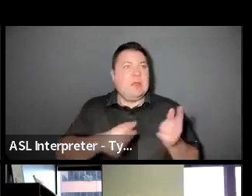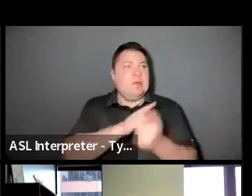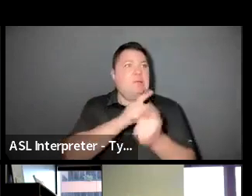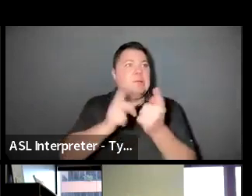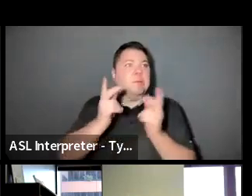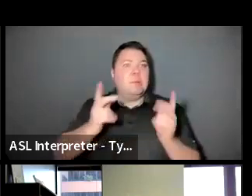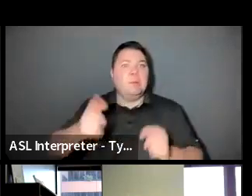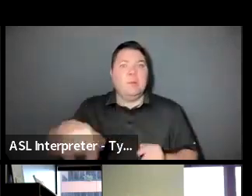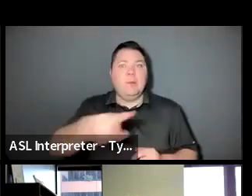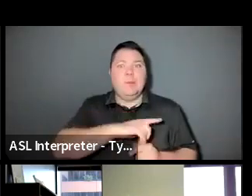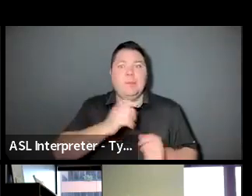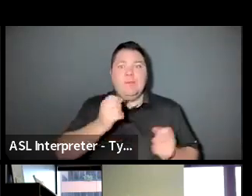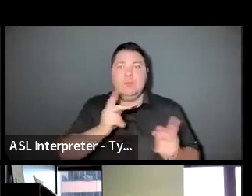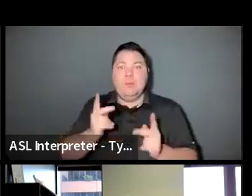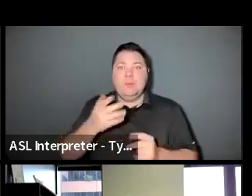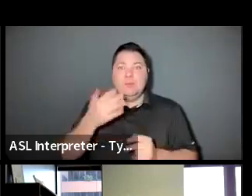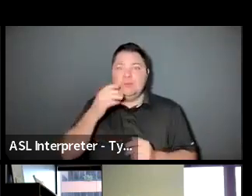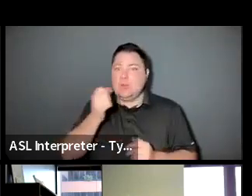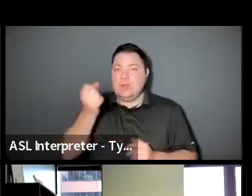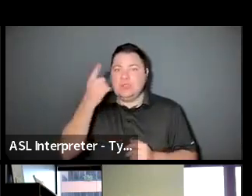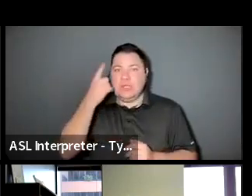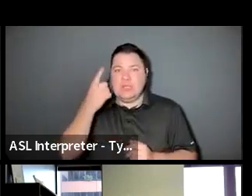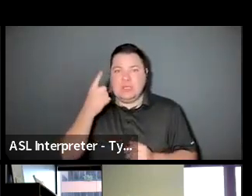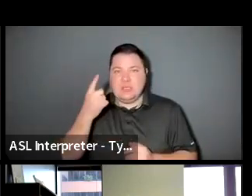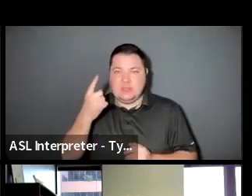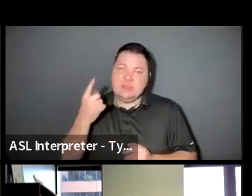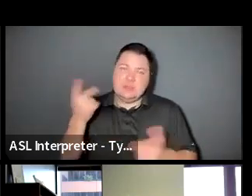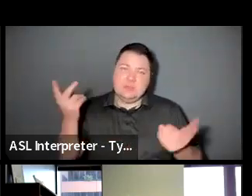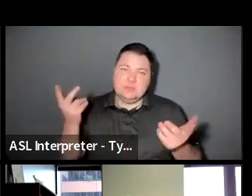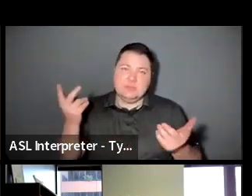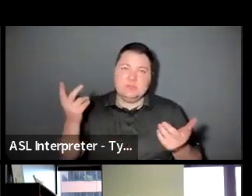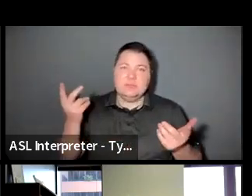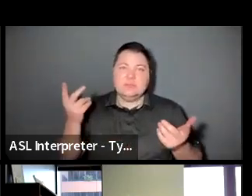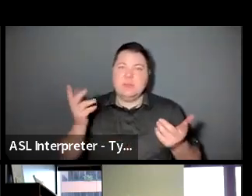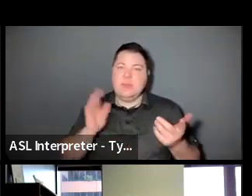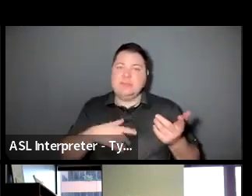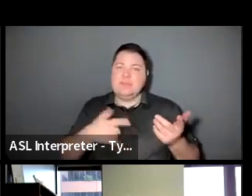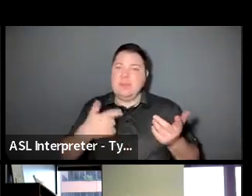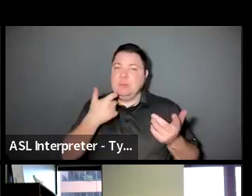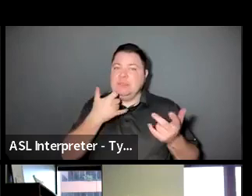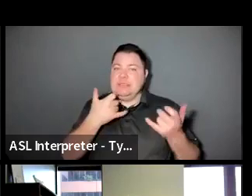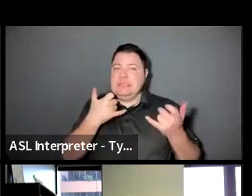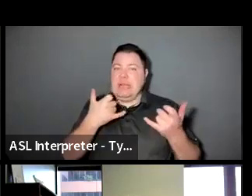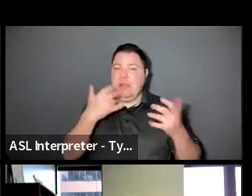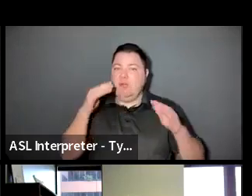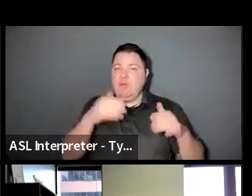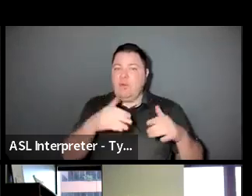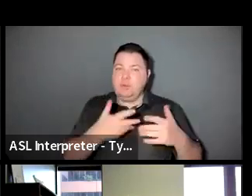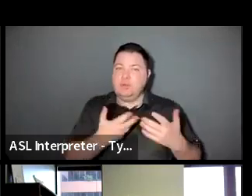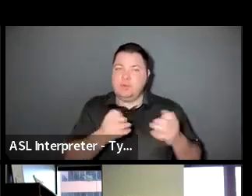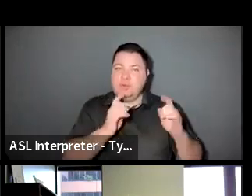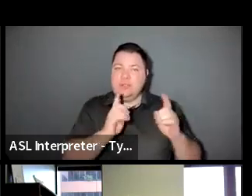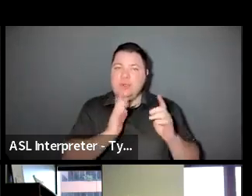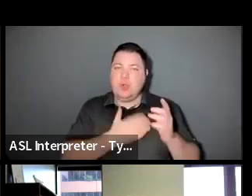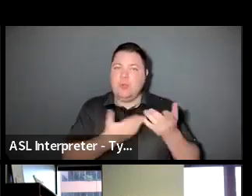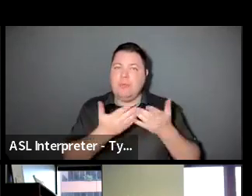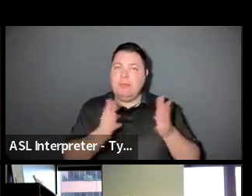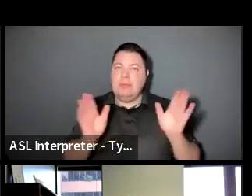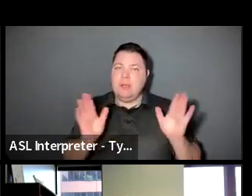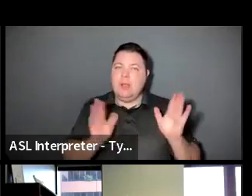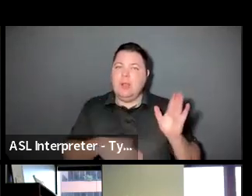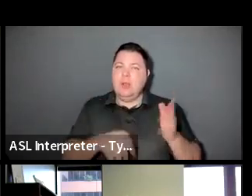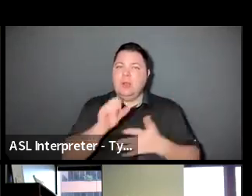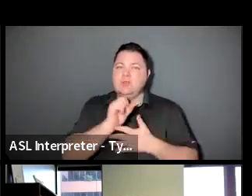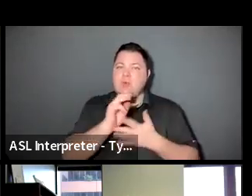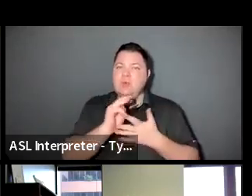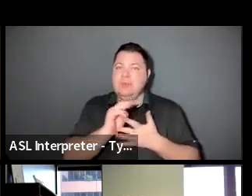community, there's a few folks that don't understand. So that's my latest campaign, is I'm going to start to educate our public on those social